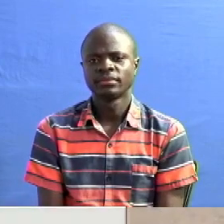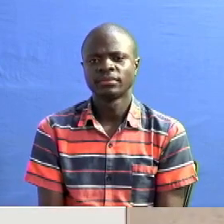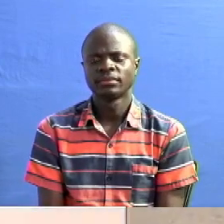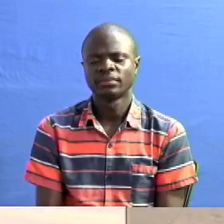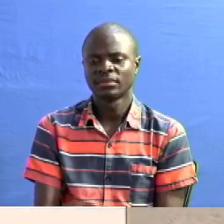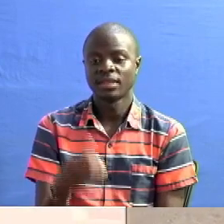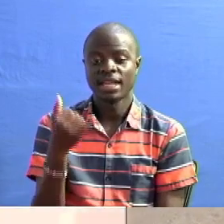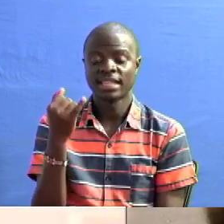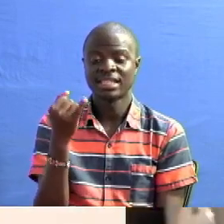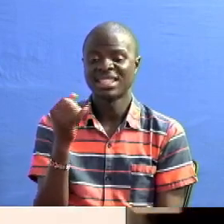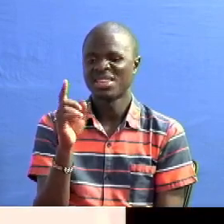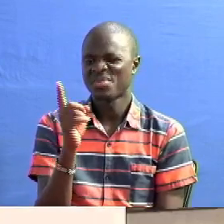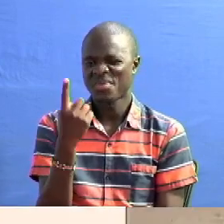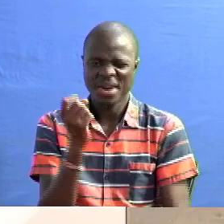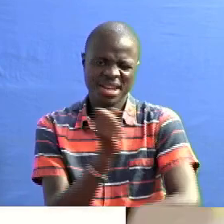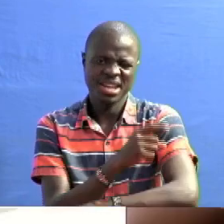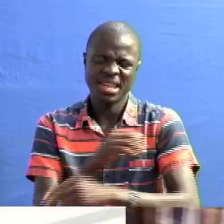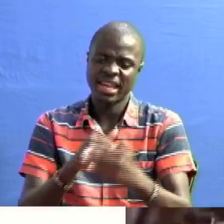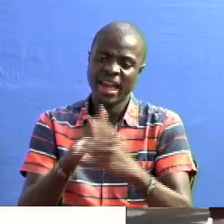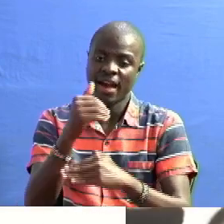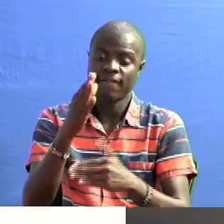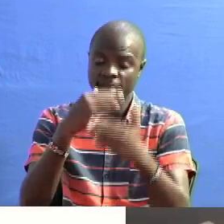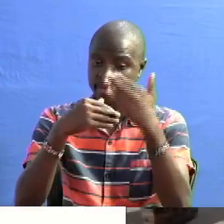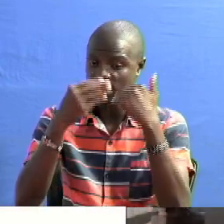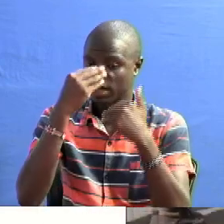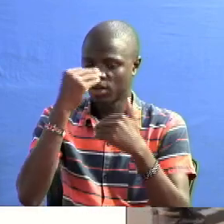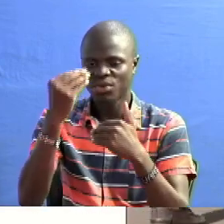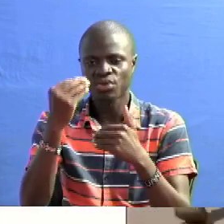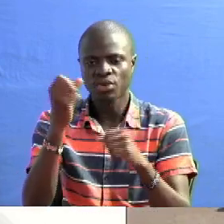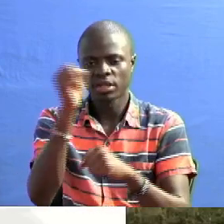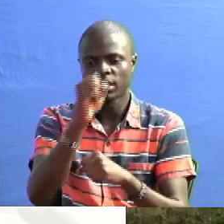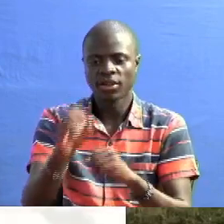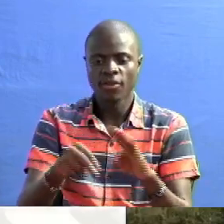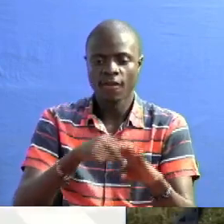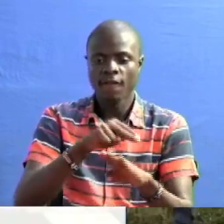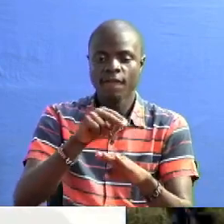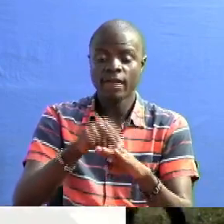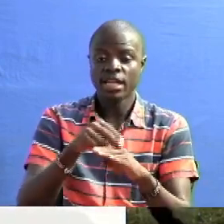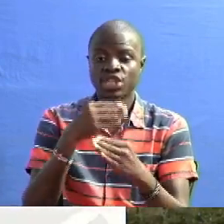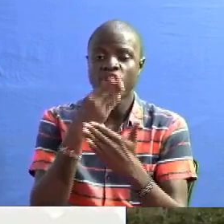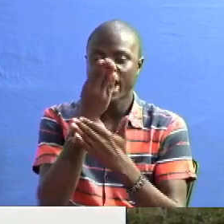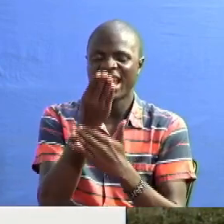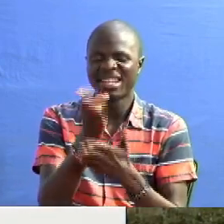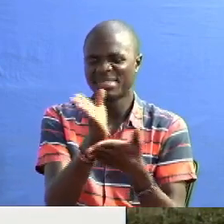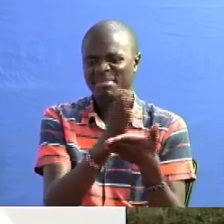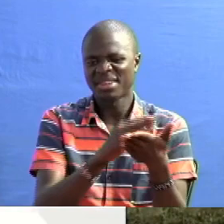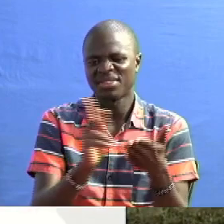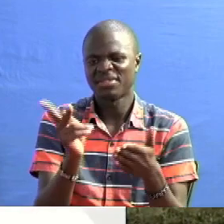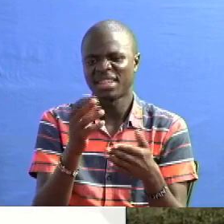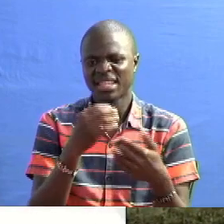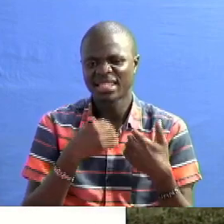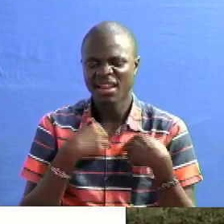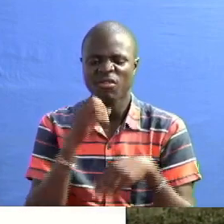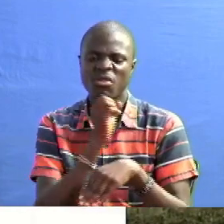Just a day after President William Ruto's State of the Nation address, a section of Kenyans have criticized the government, citing that the Kenya